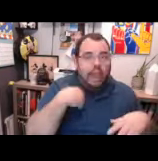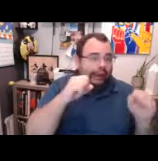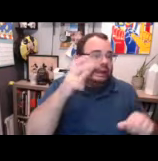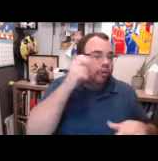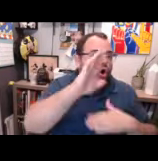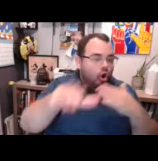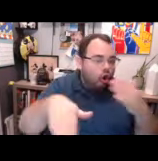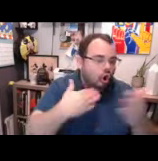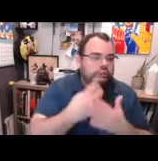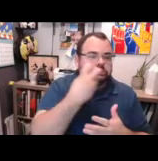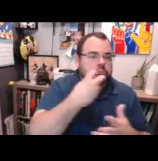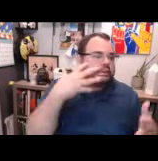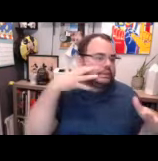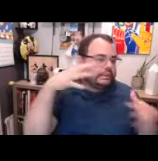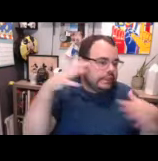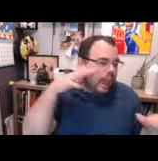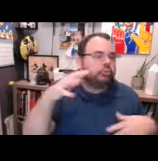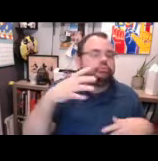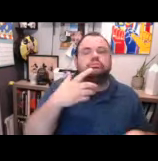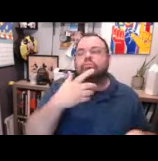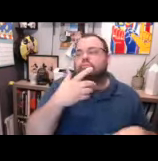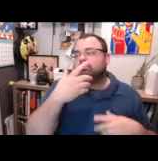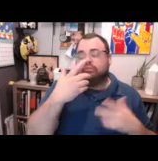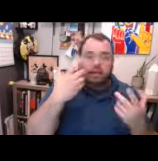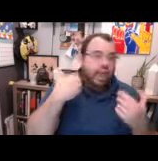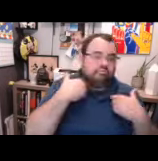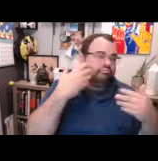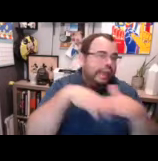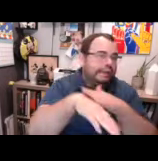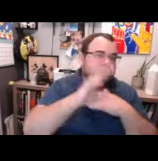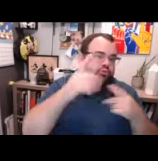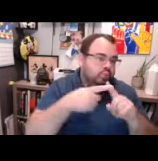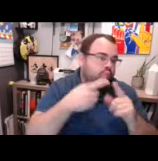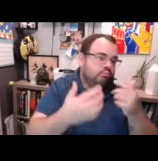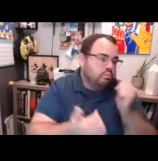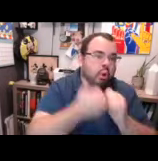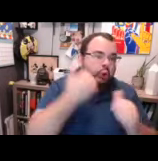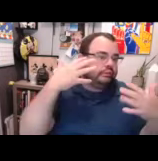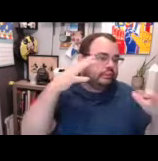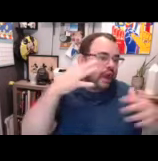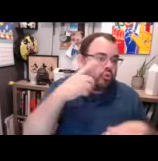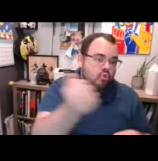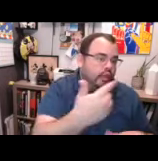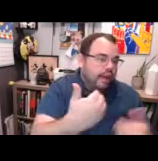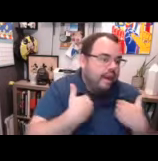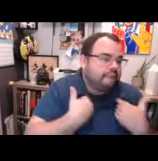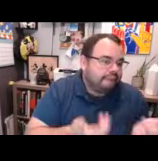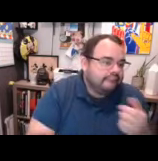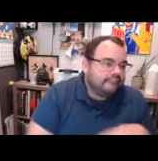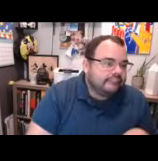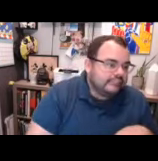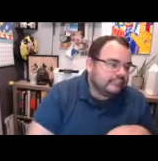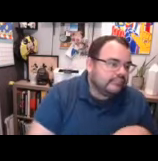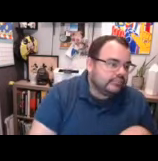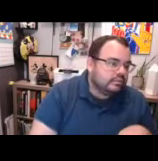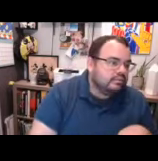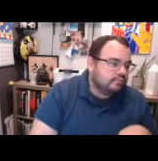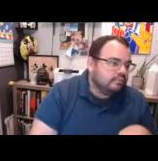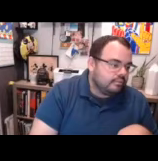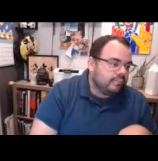ton of sounds. I could hear all speech. I had most access to all the sounds that you